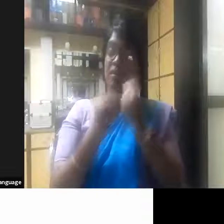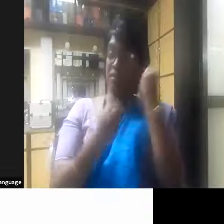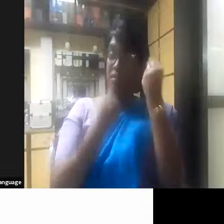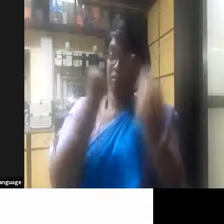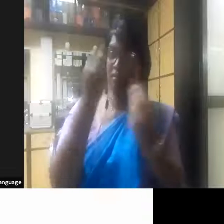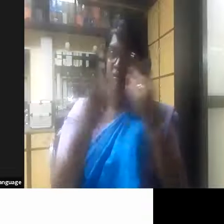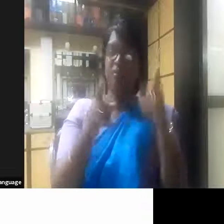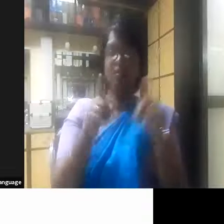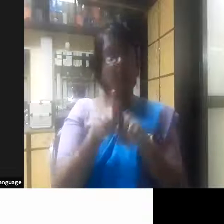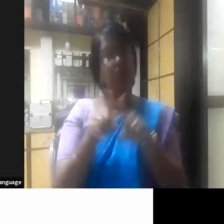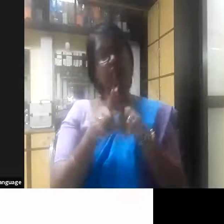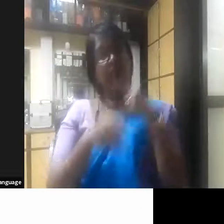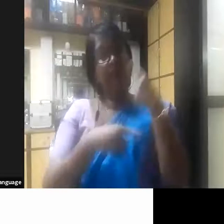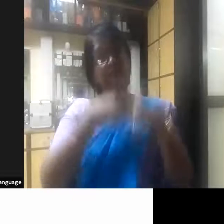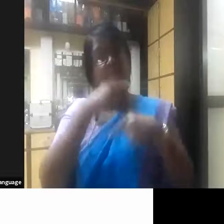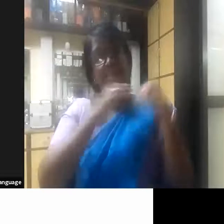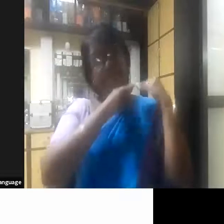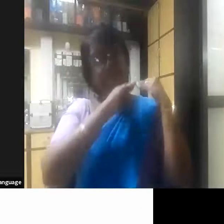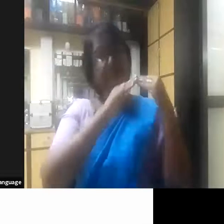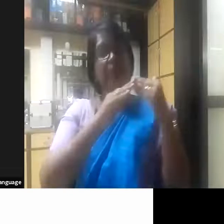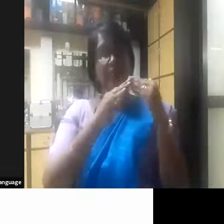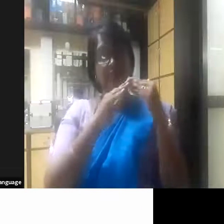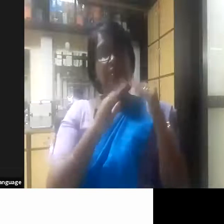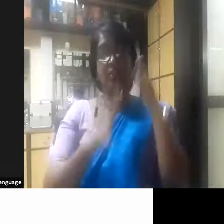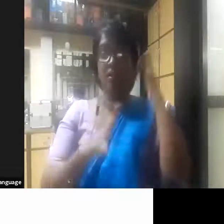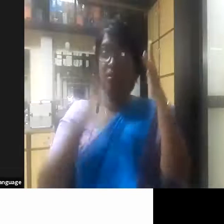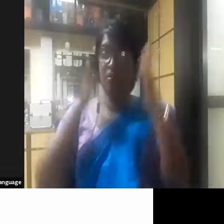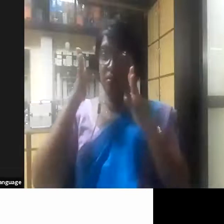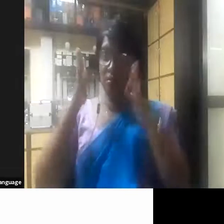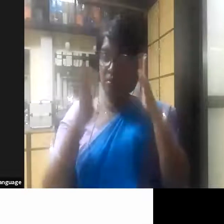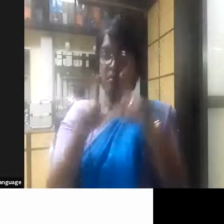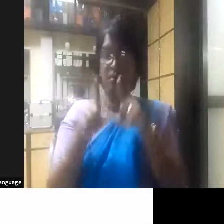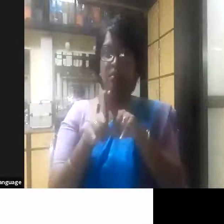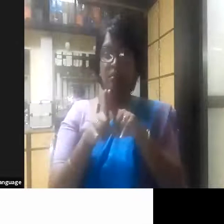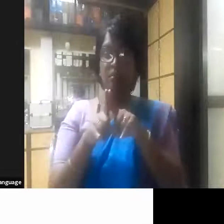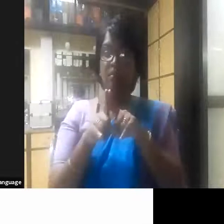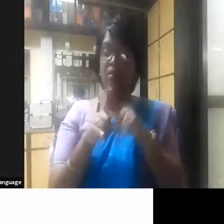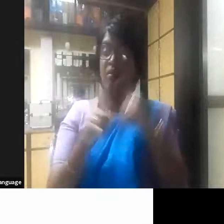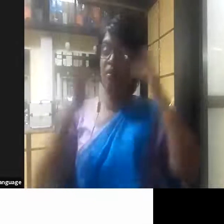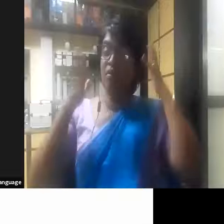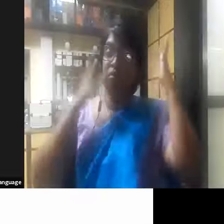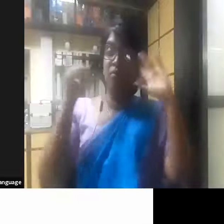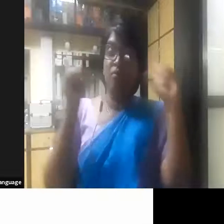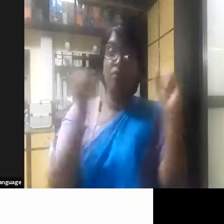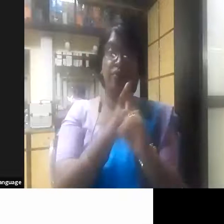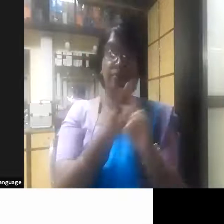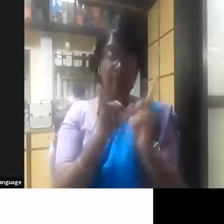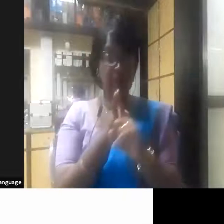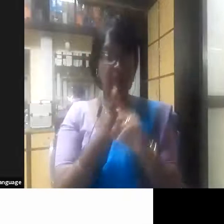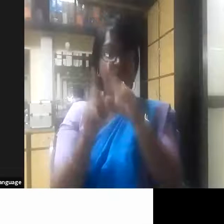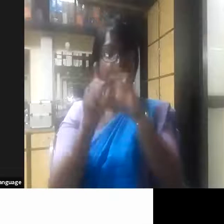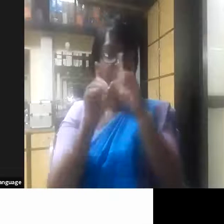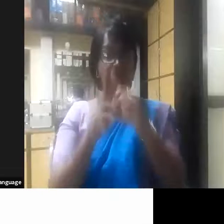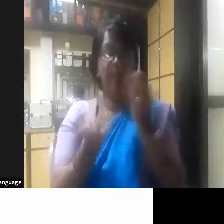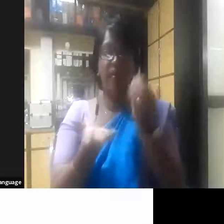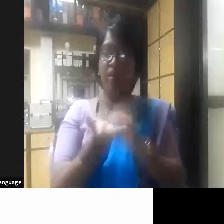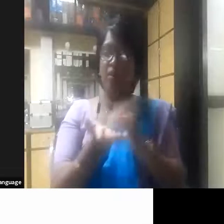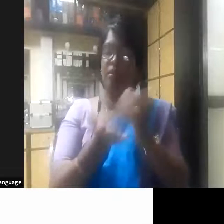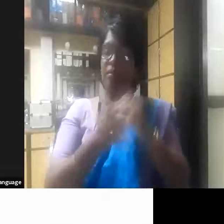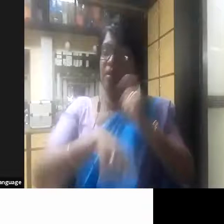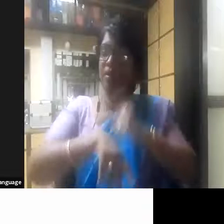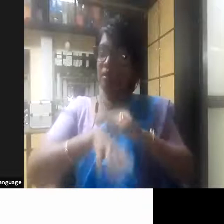wars, pandemics, embargoes, and natural catastrophes, and has kept ticking despite